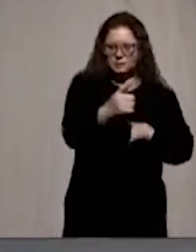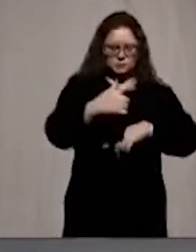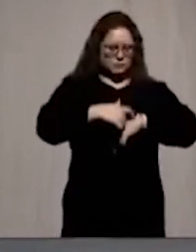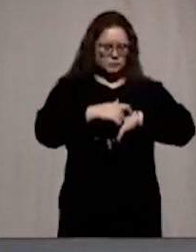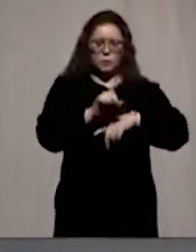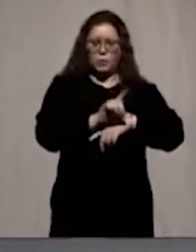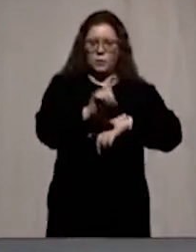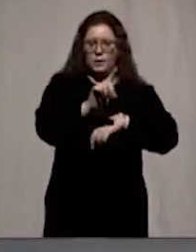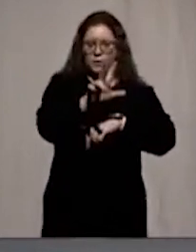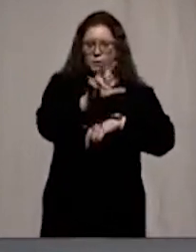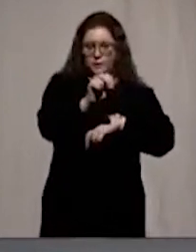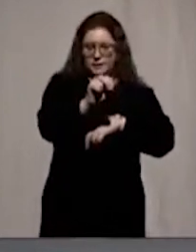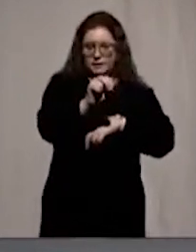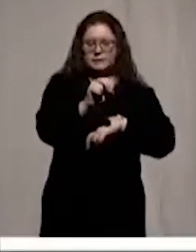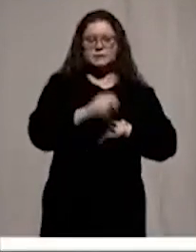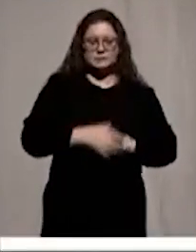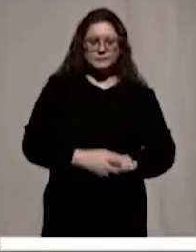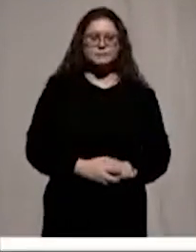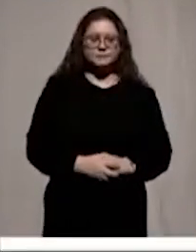now.